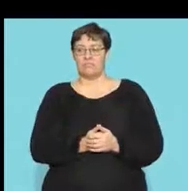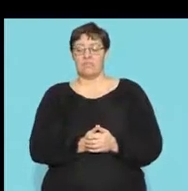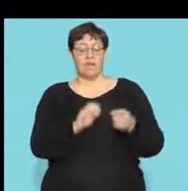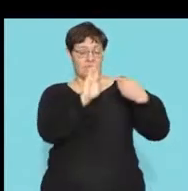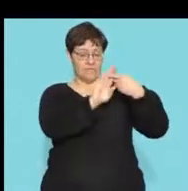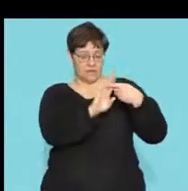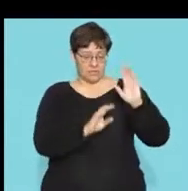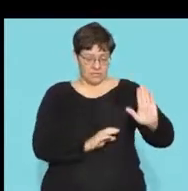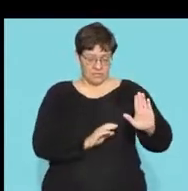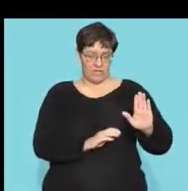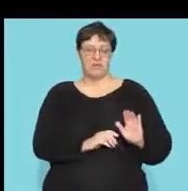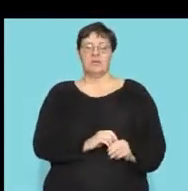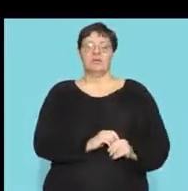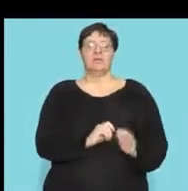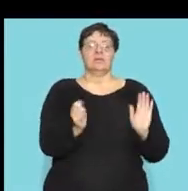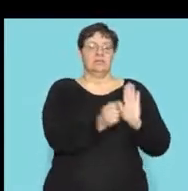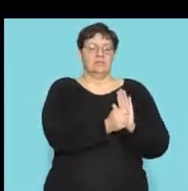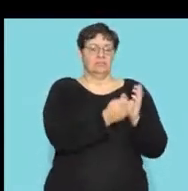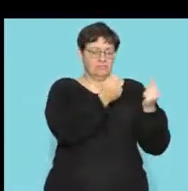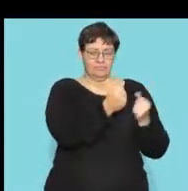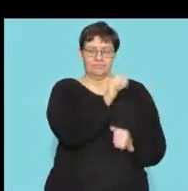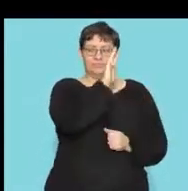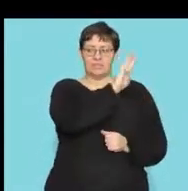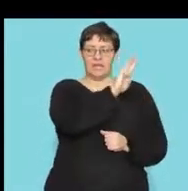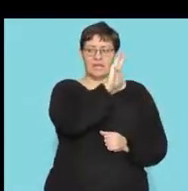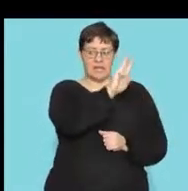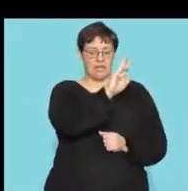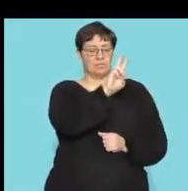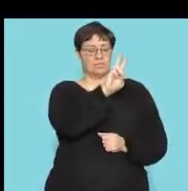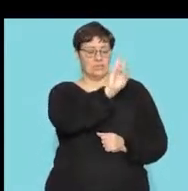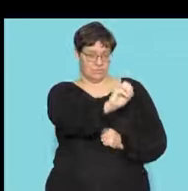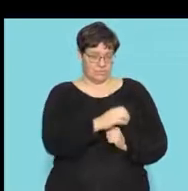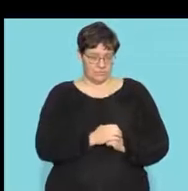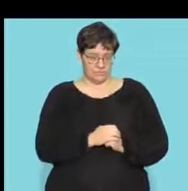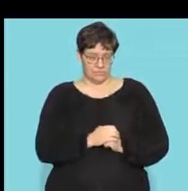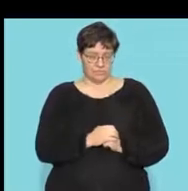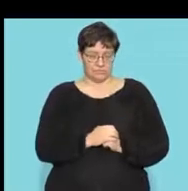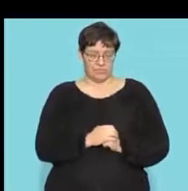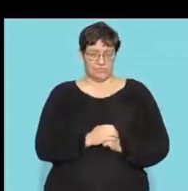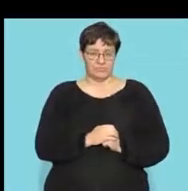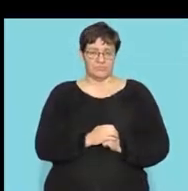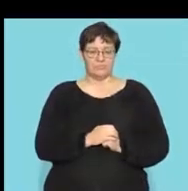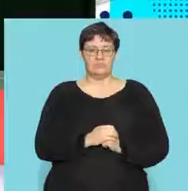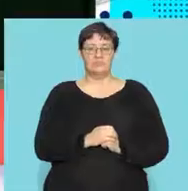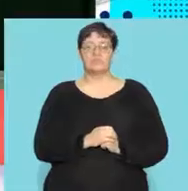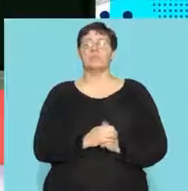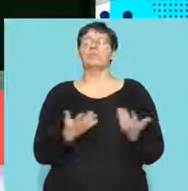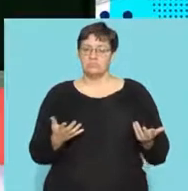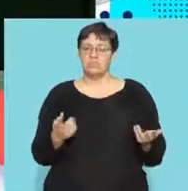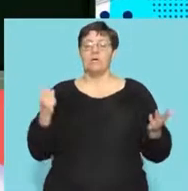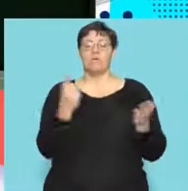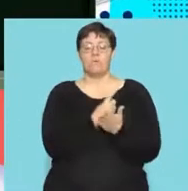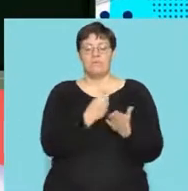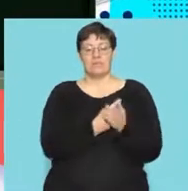here. Firstly, the selling price is 9920. So obviously, what's the entry for the selling price? Will